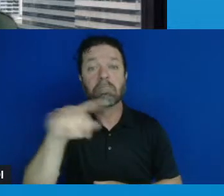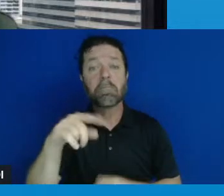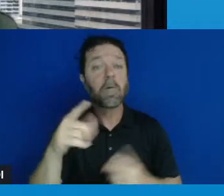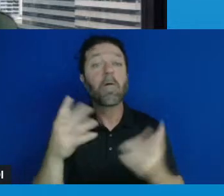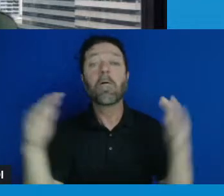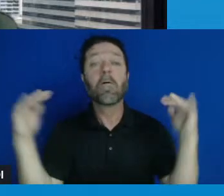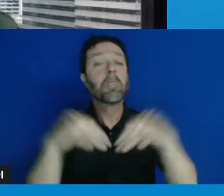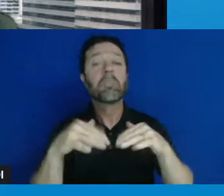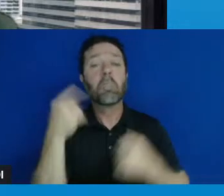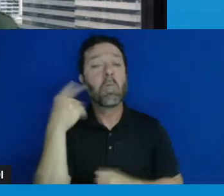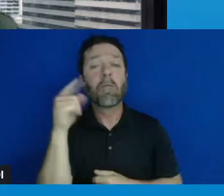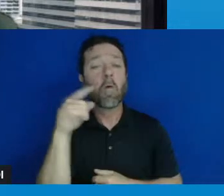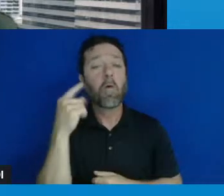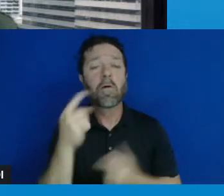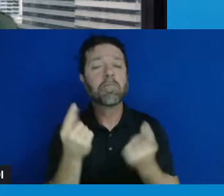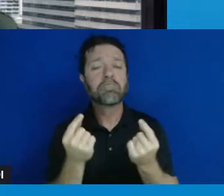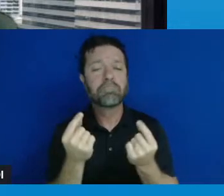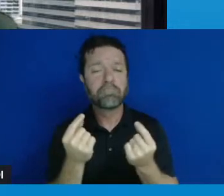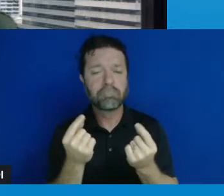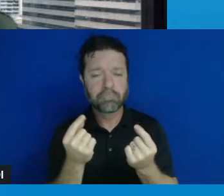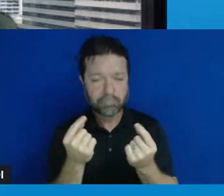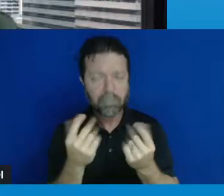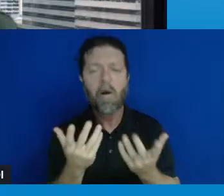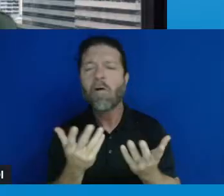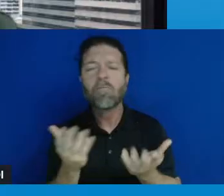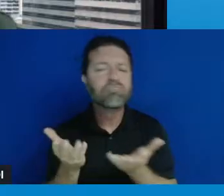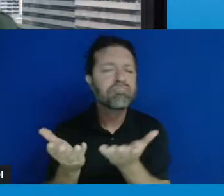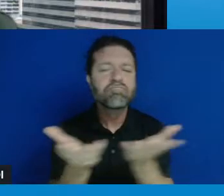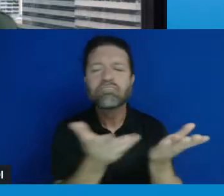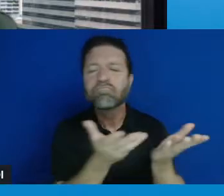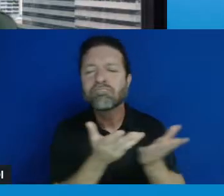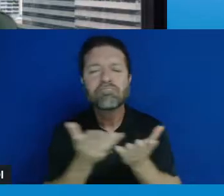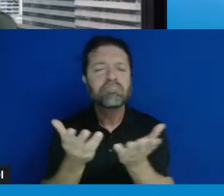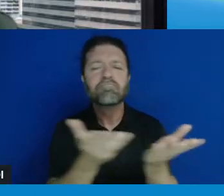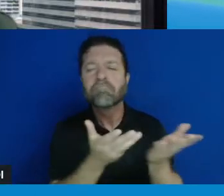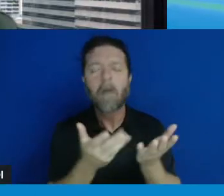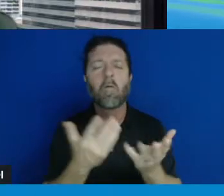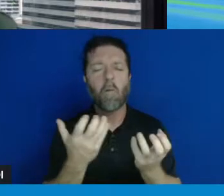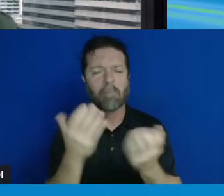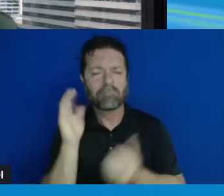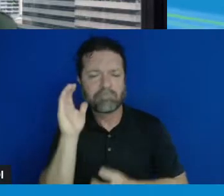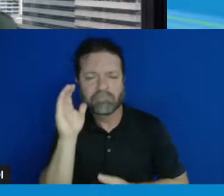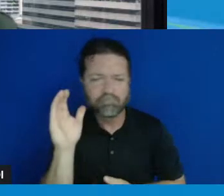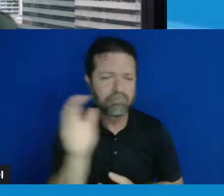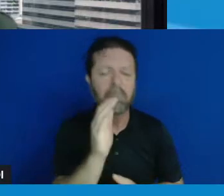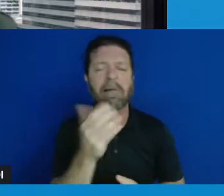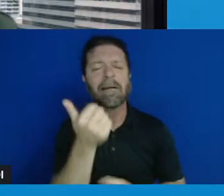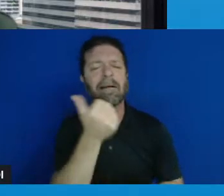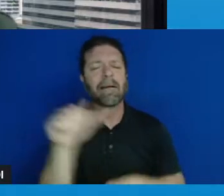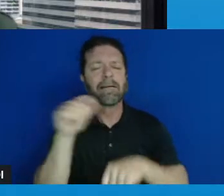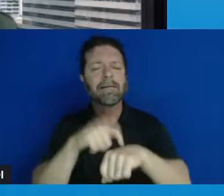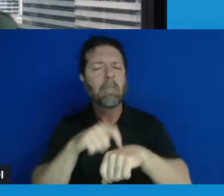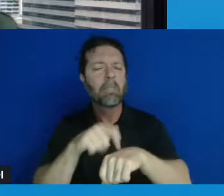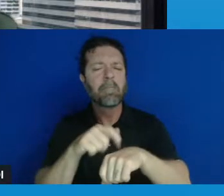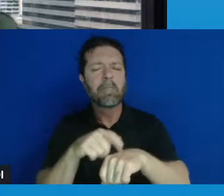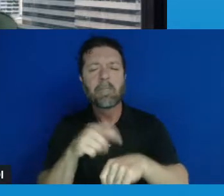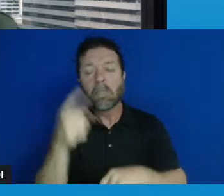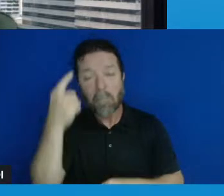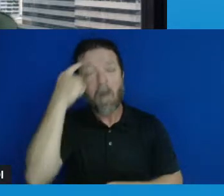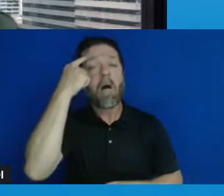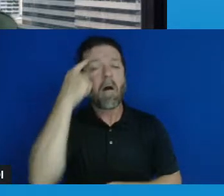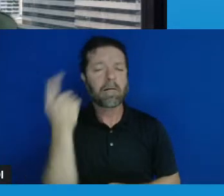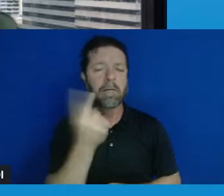session is to hear from you, okay? So please, at any time, any questions that are on your mind, drop them into the